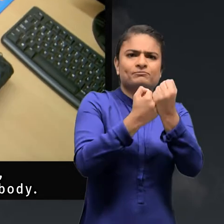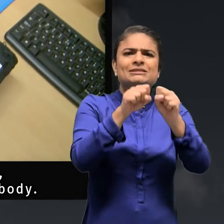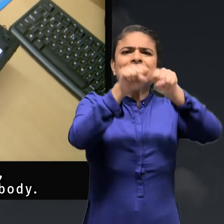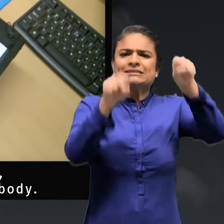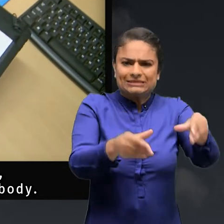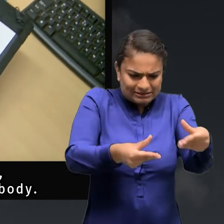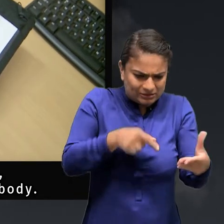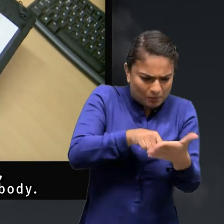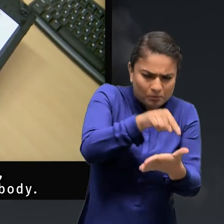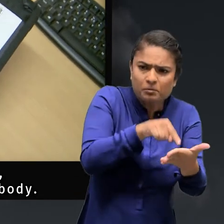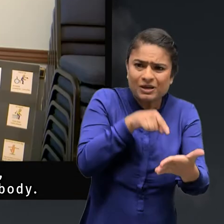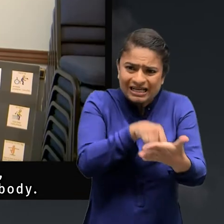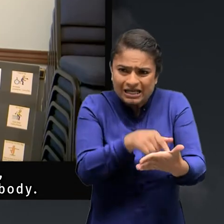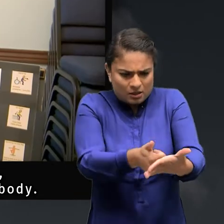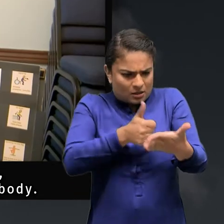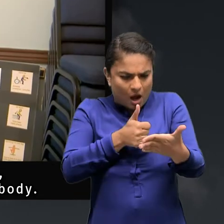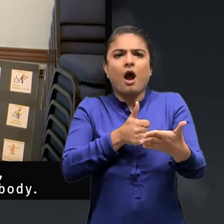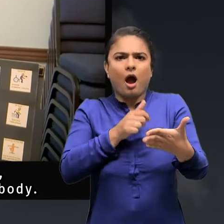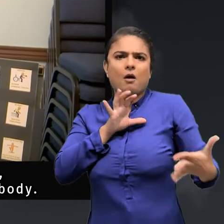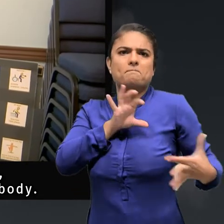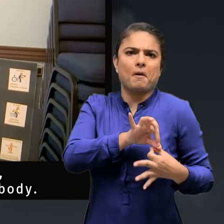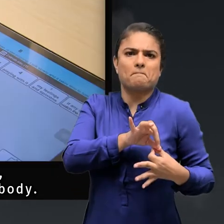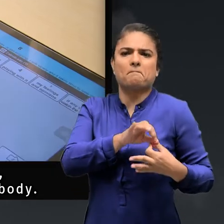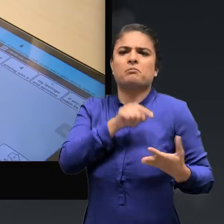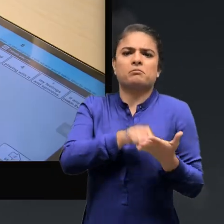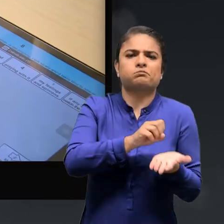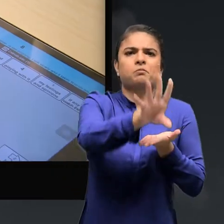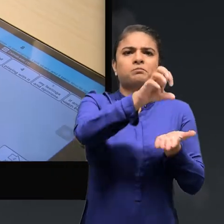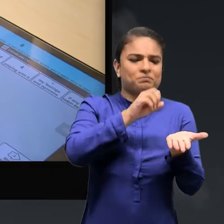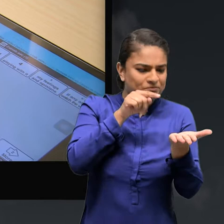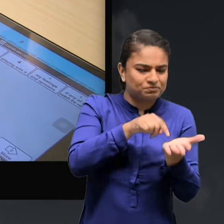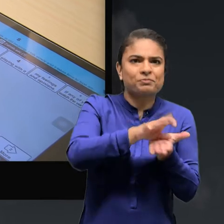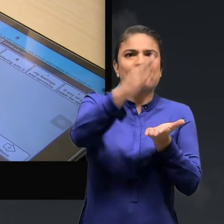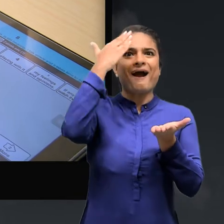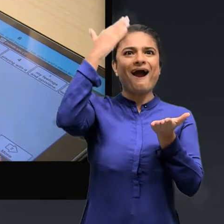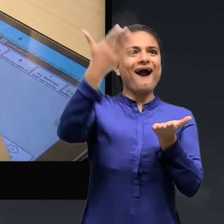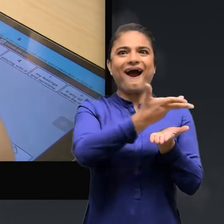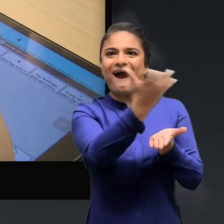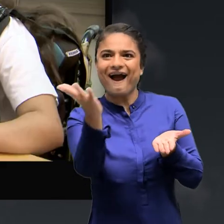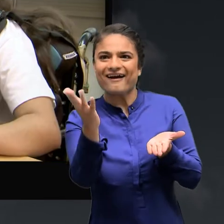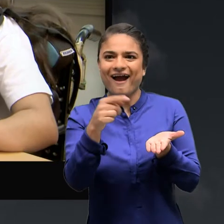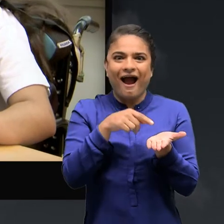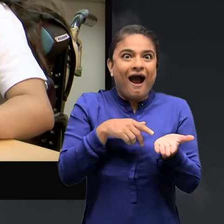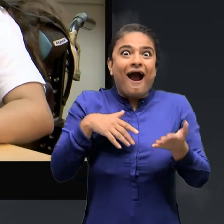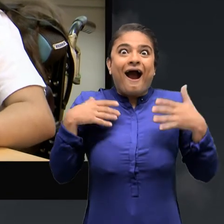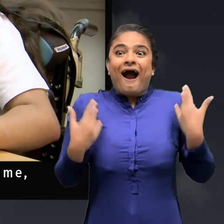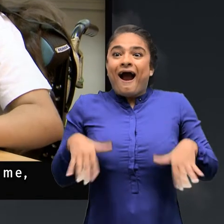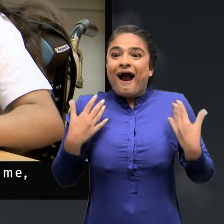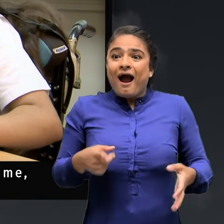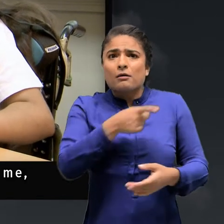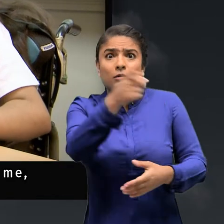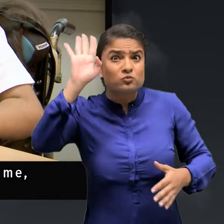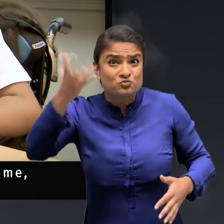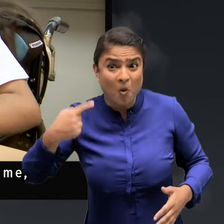are aided systems which are really external to your body. Hello everybody.